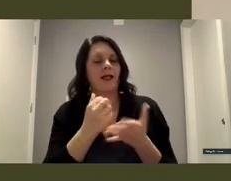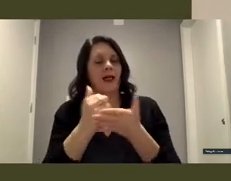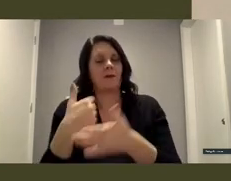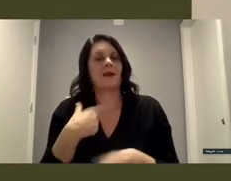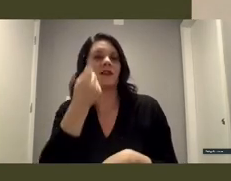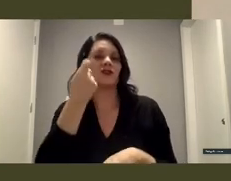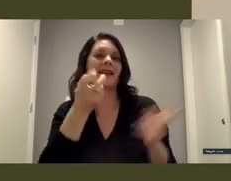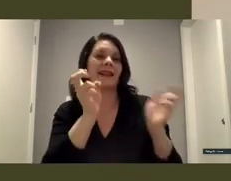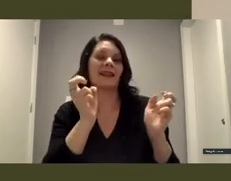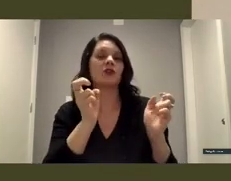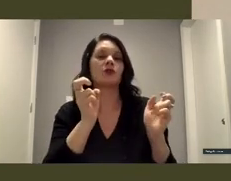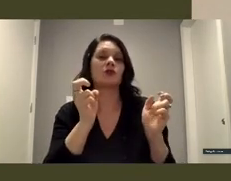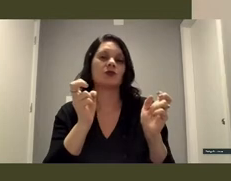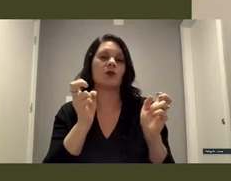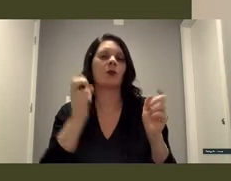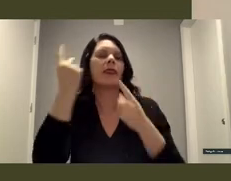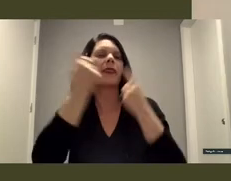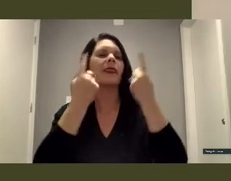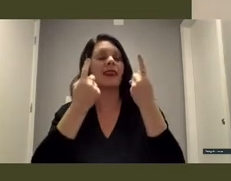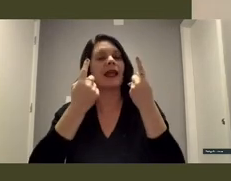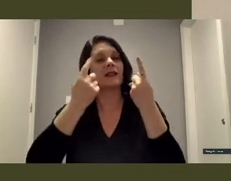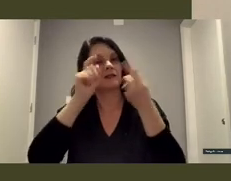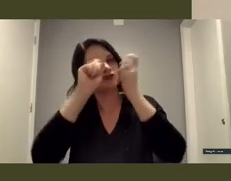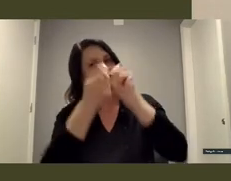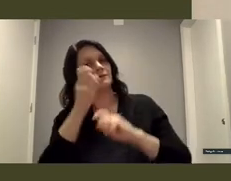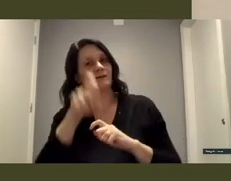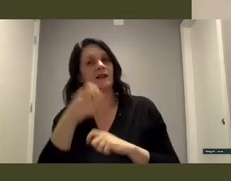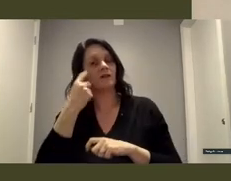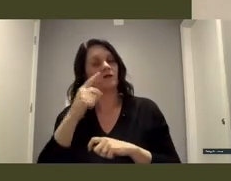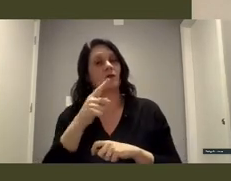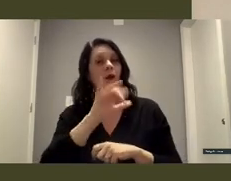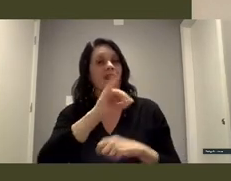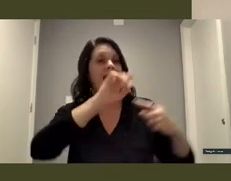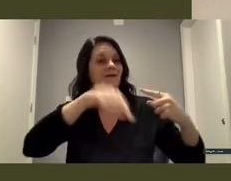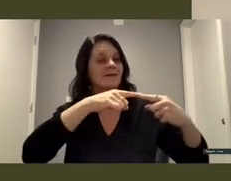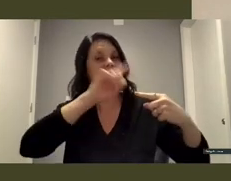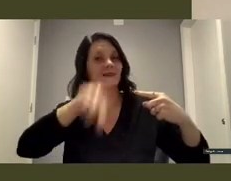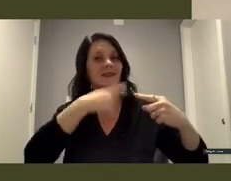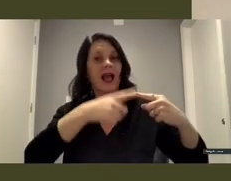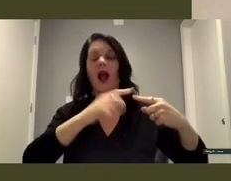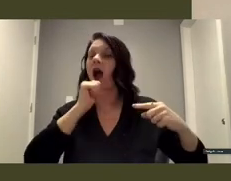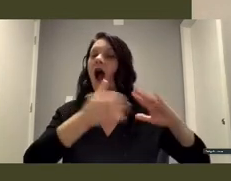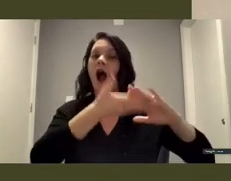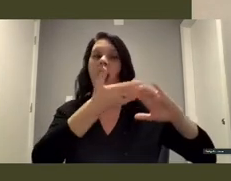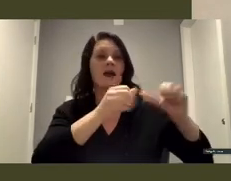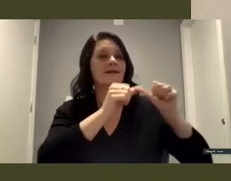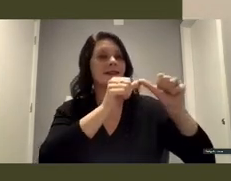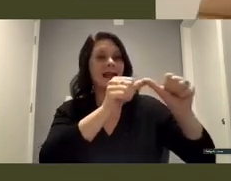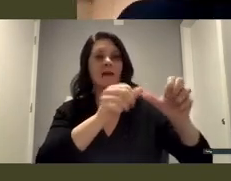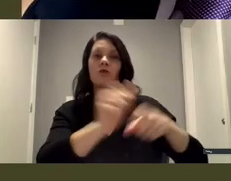how we may want to think differently towards breaking that cycle of unsustainable practices.